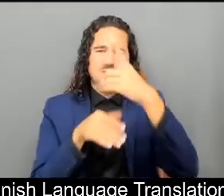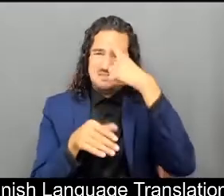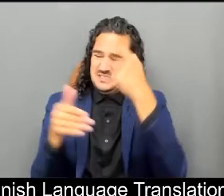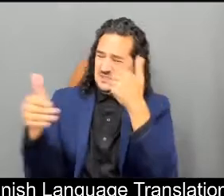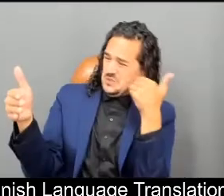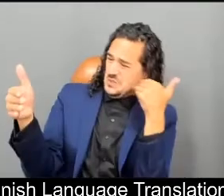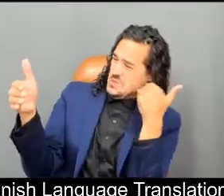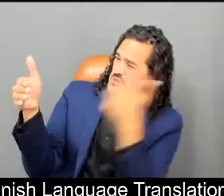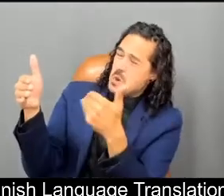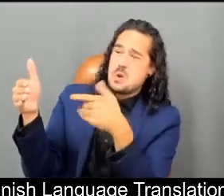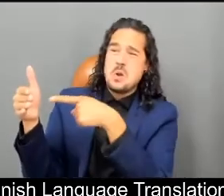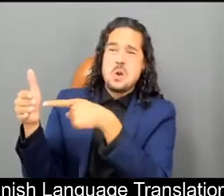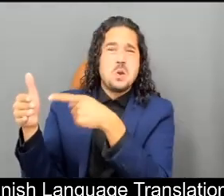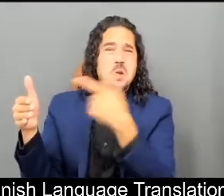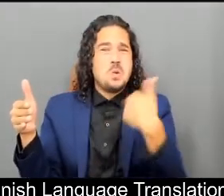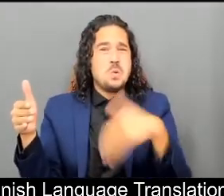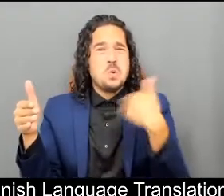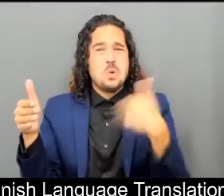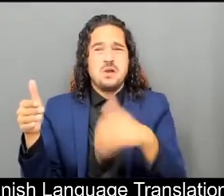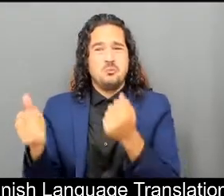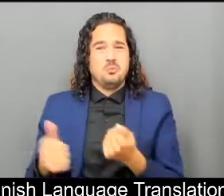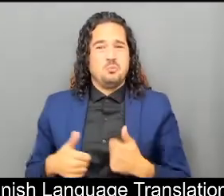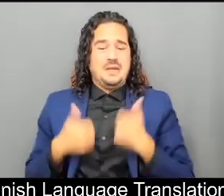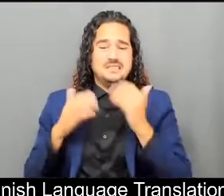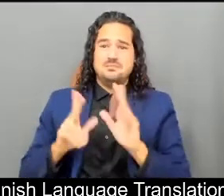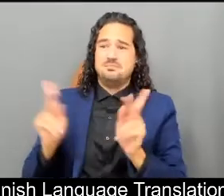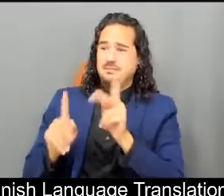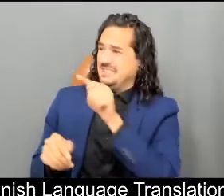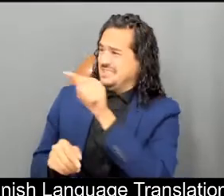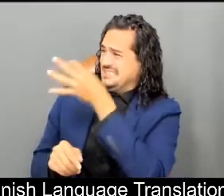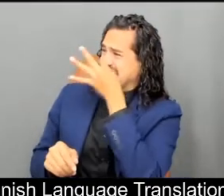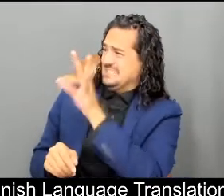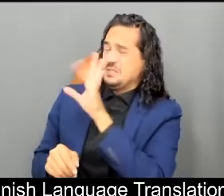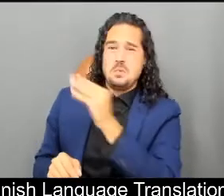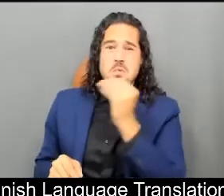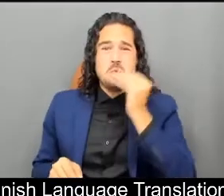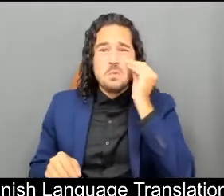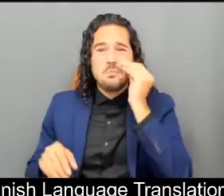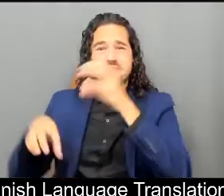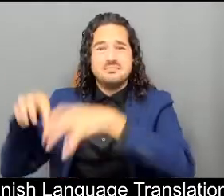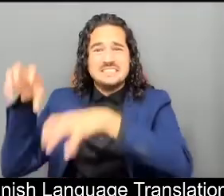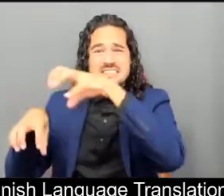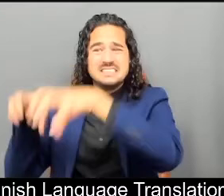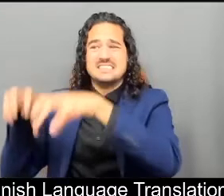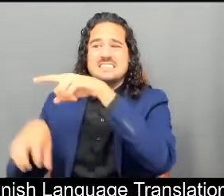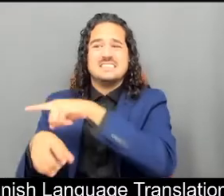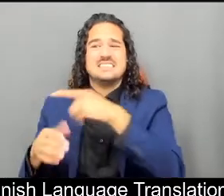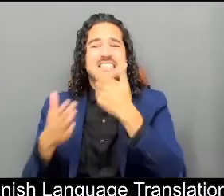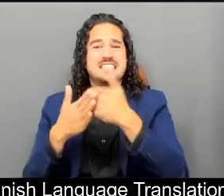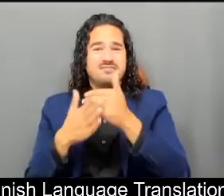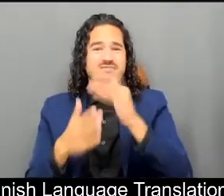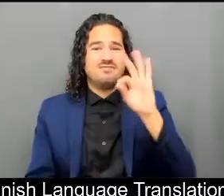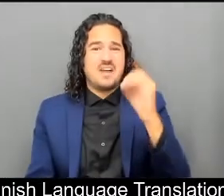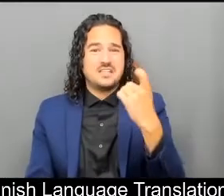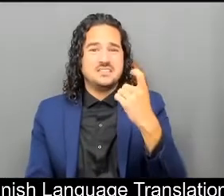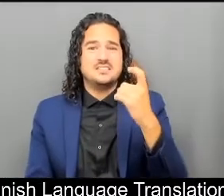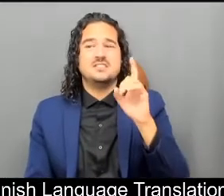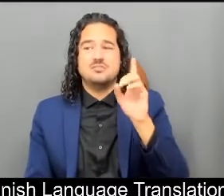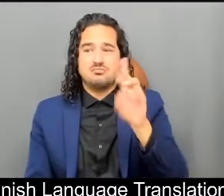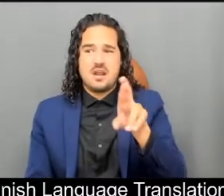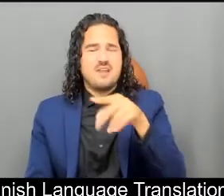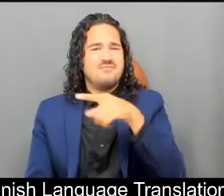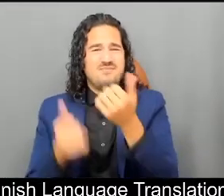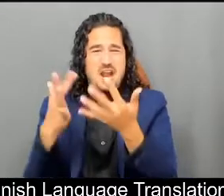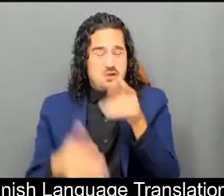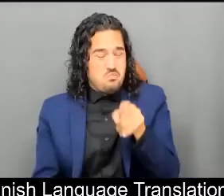Fox Drive. As we button that up and feel comfortable with those control lines, we have a process to start to ease the